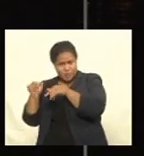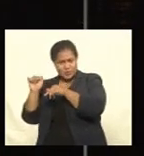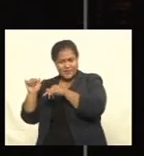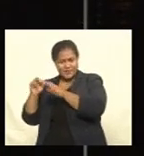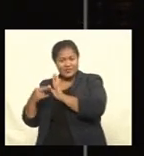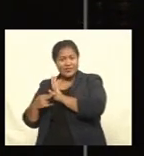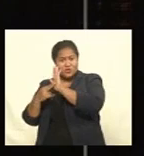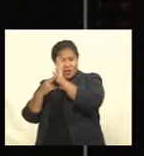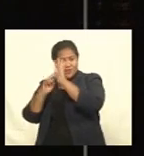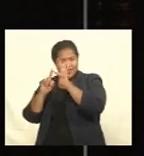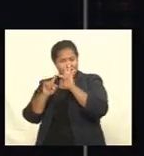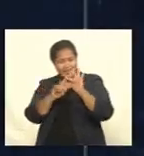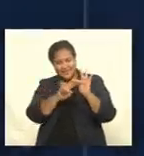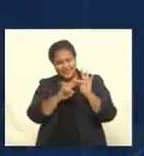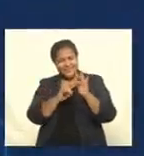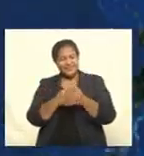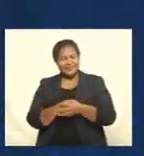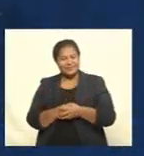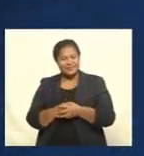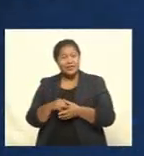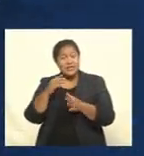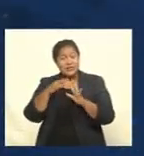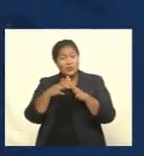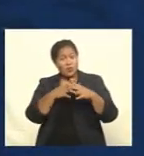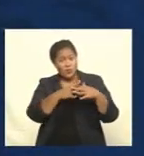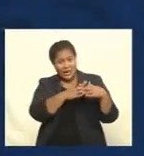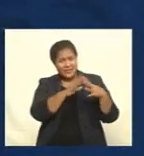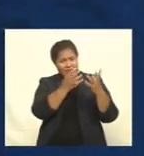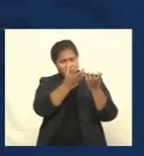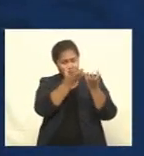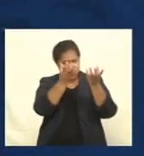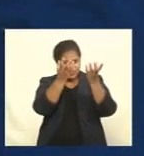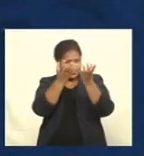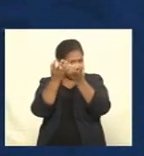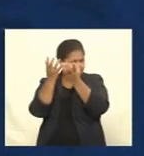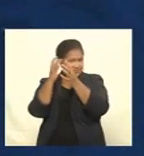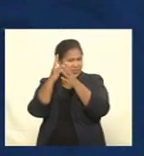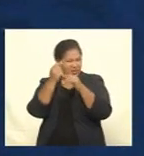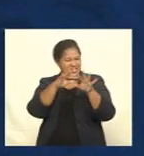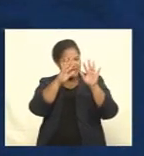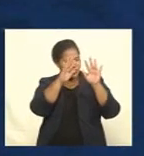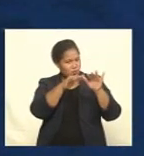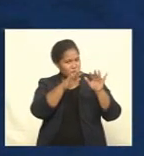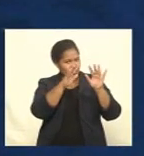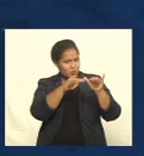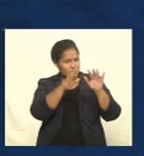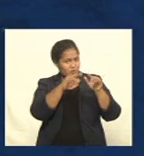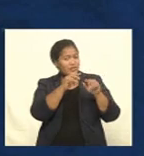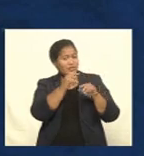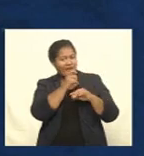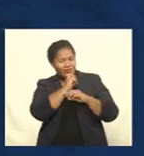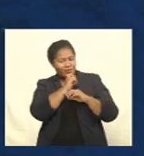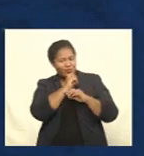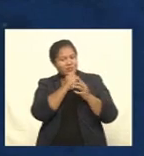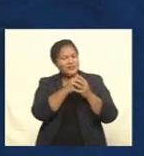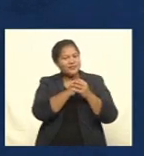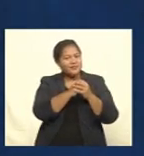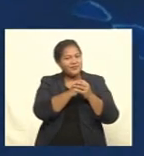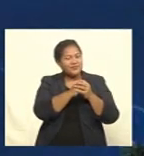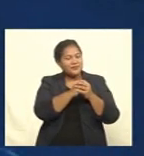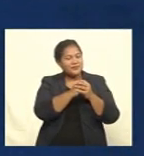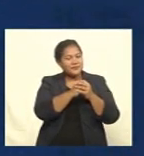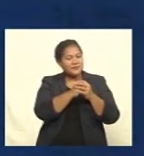northern and eastern parts of the group. In the west, there were cloudy periods with isolated afternoon and evening showers